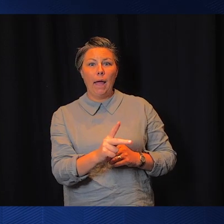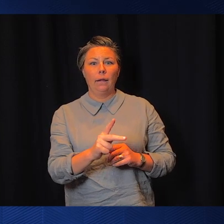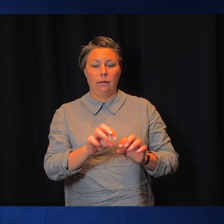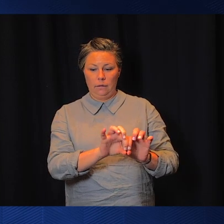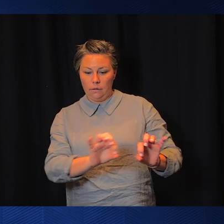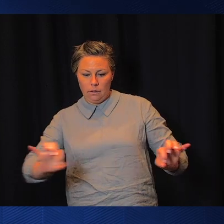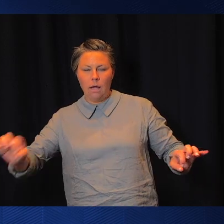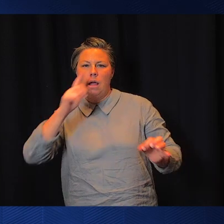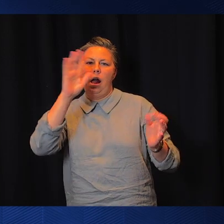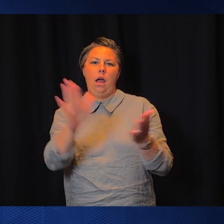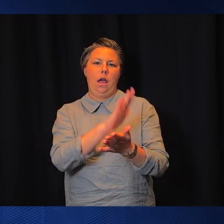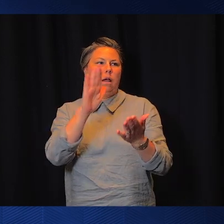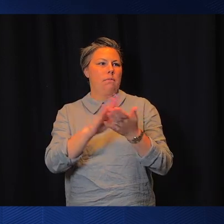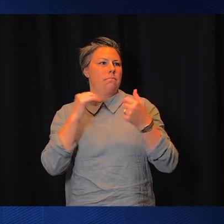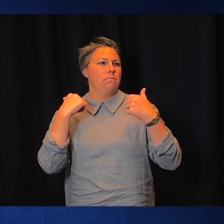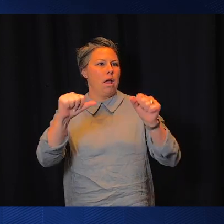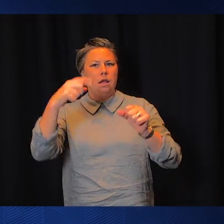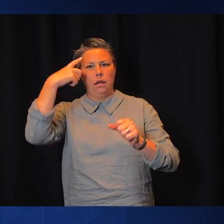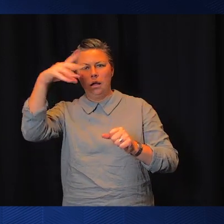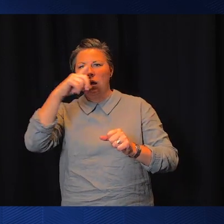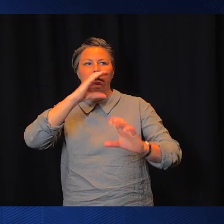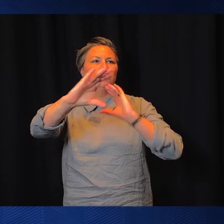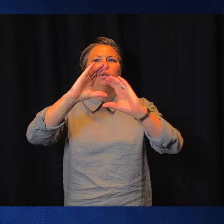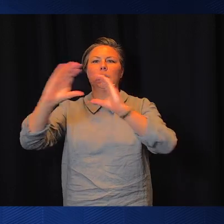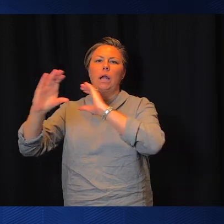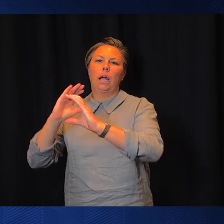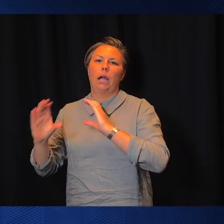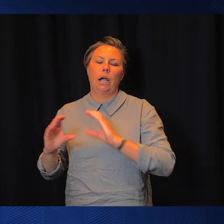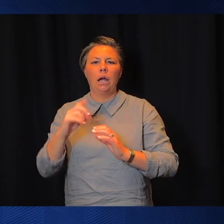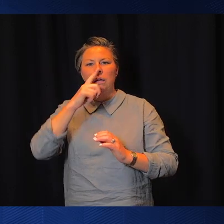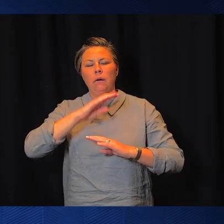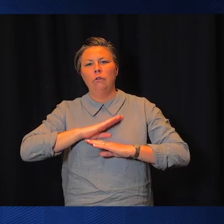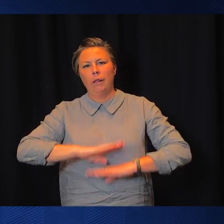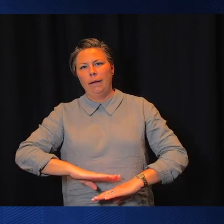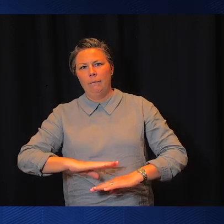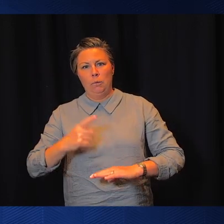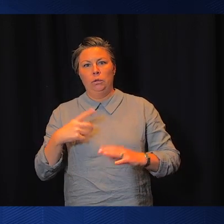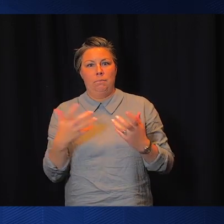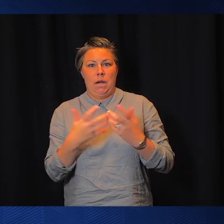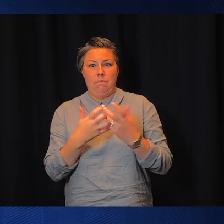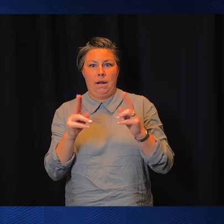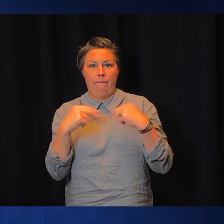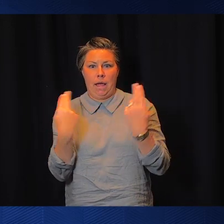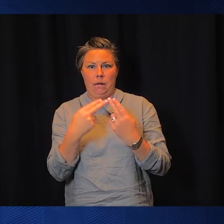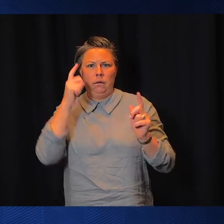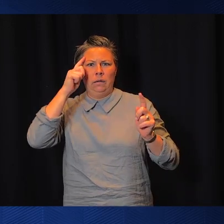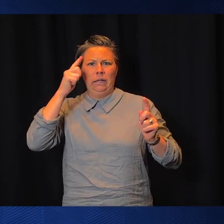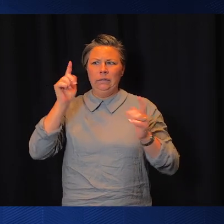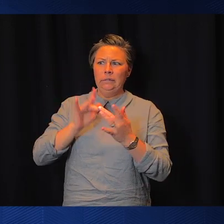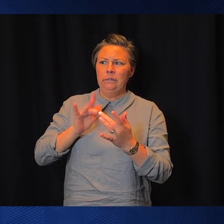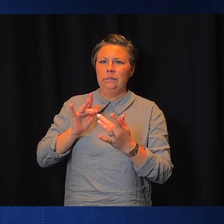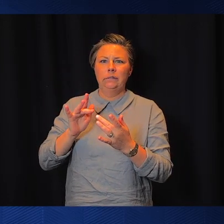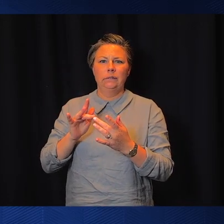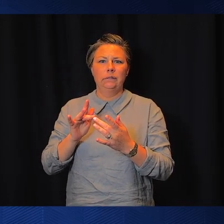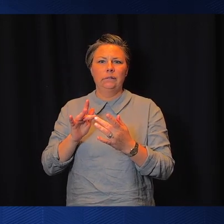happy because they can communicate and talk to their families, which was a relief because a lot of families were very, very concerned when